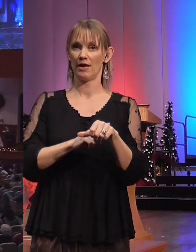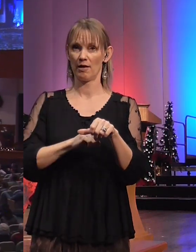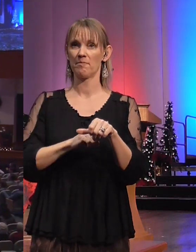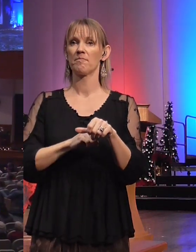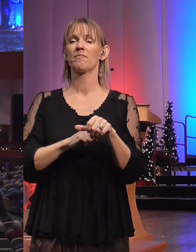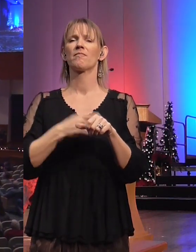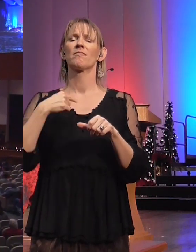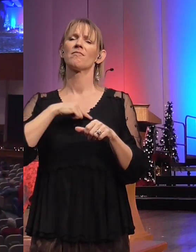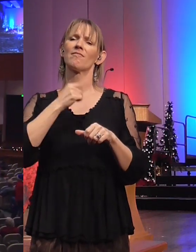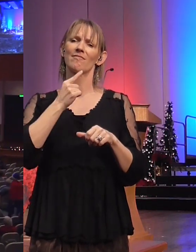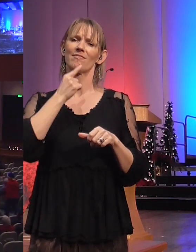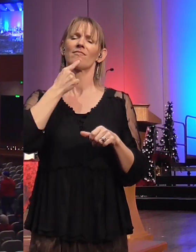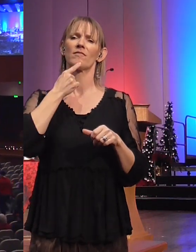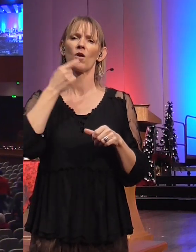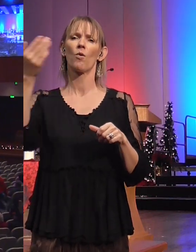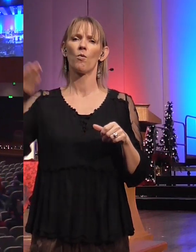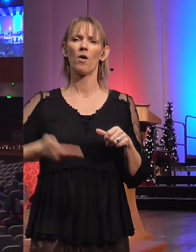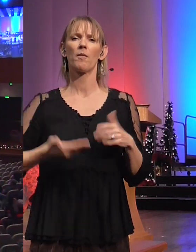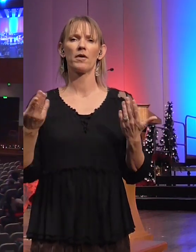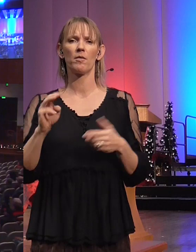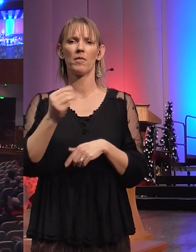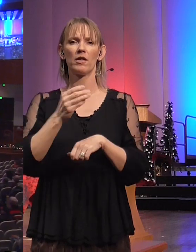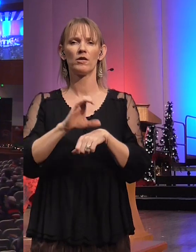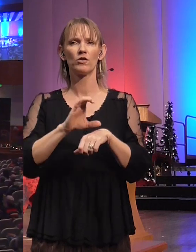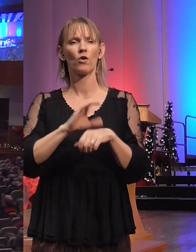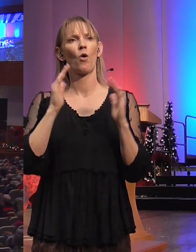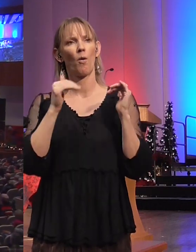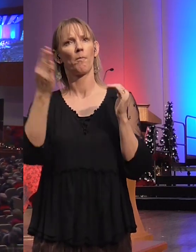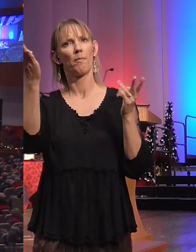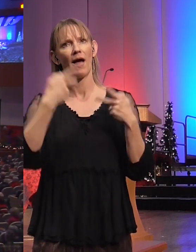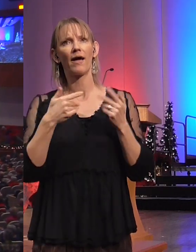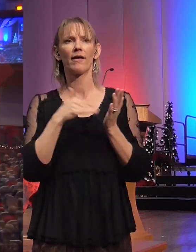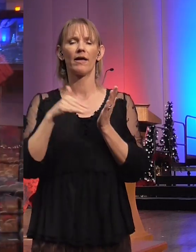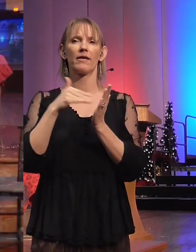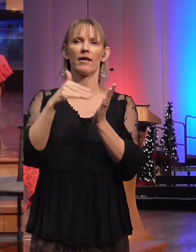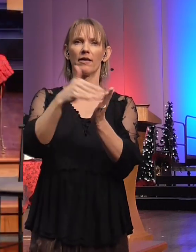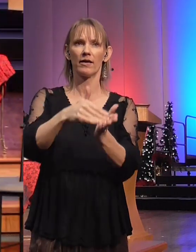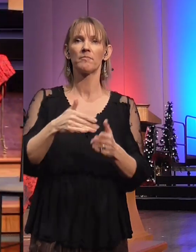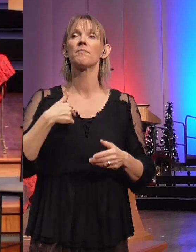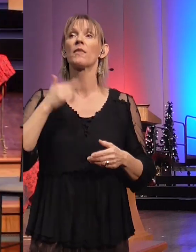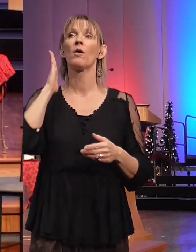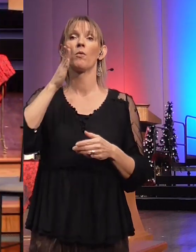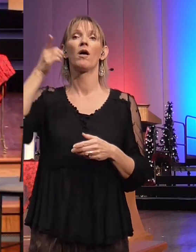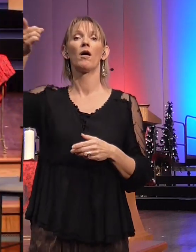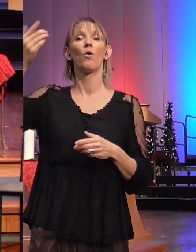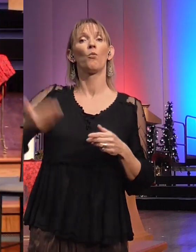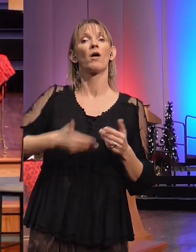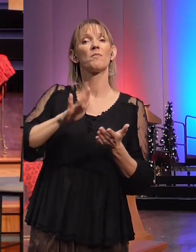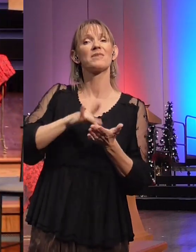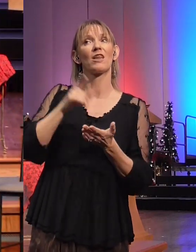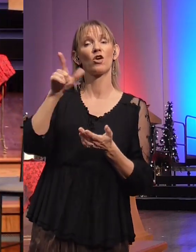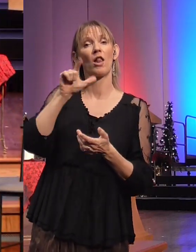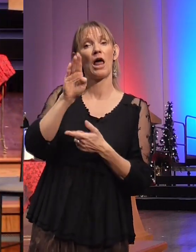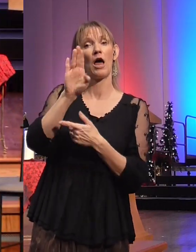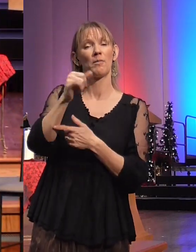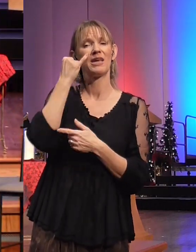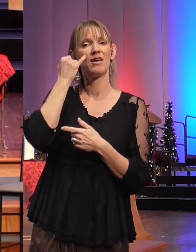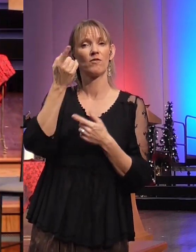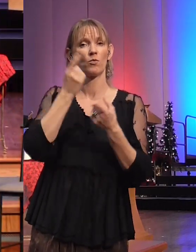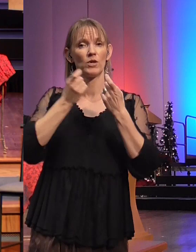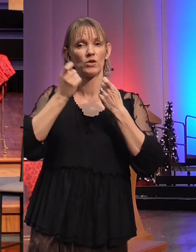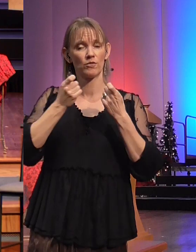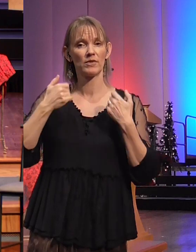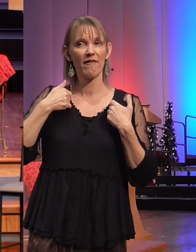that we sincerely welcome you to Mile High Church and hope you come back again and again. And I'm going to be at the Welcome Center in the lobby if you have any